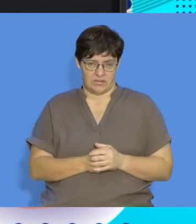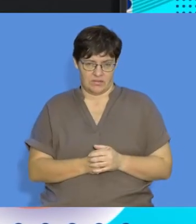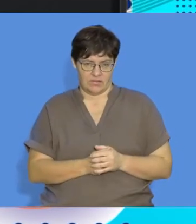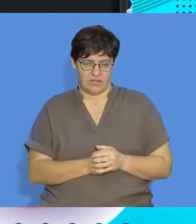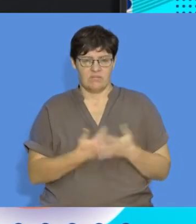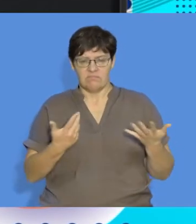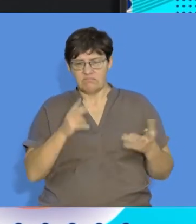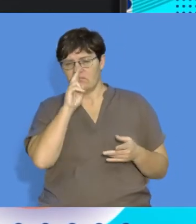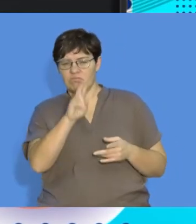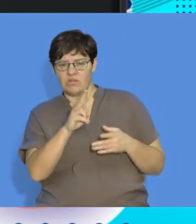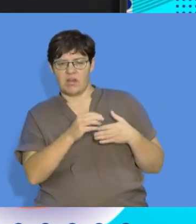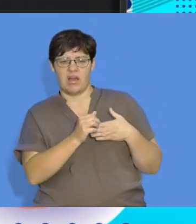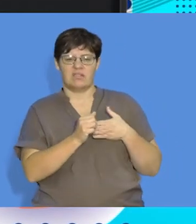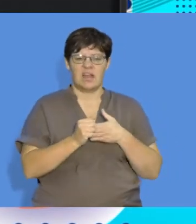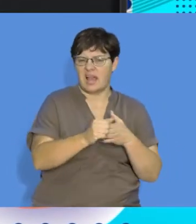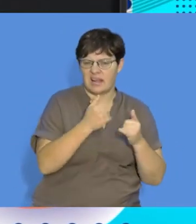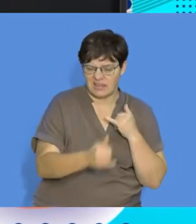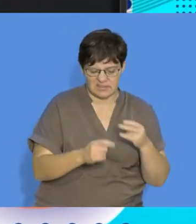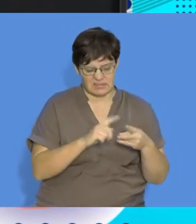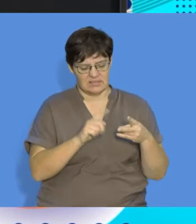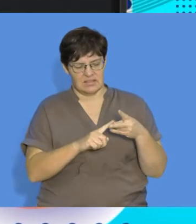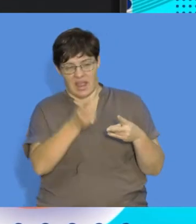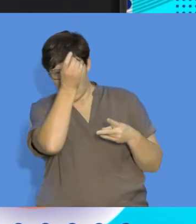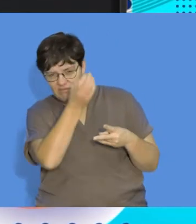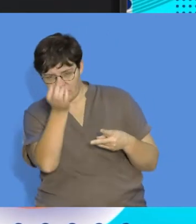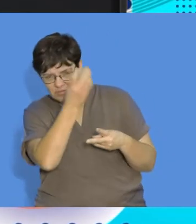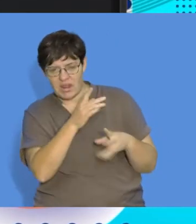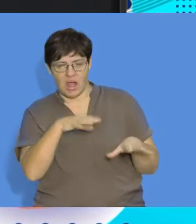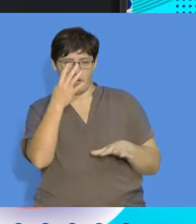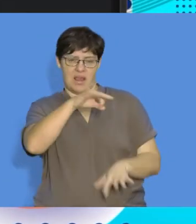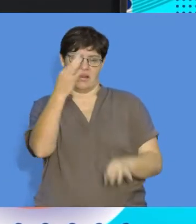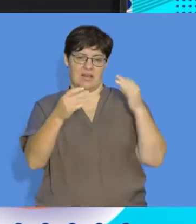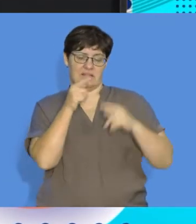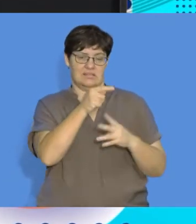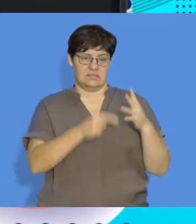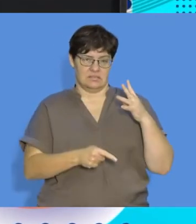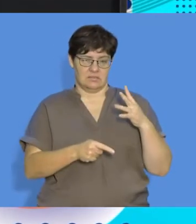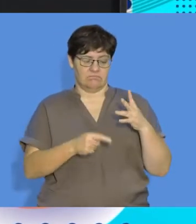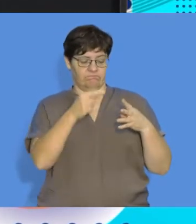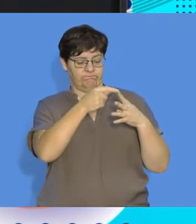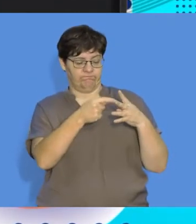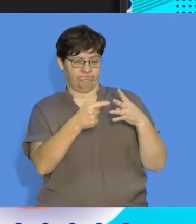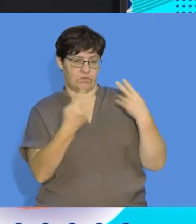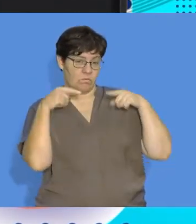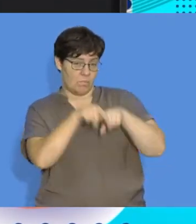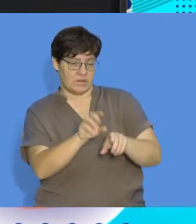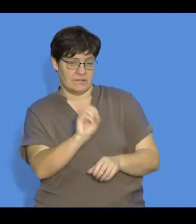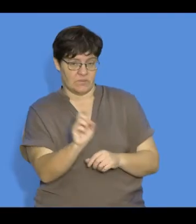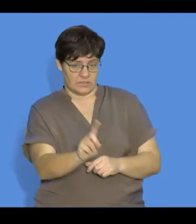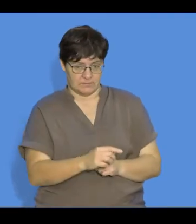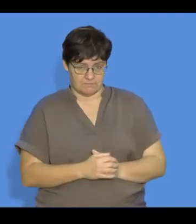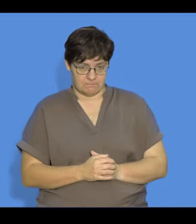the guidelines and the tips in terms of analyzing or understanding these combination circuits much better.